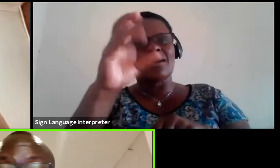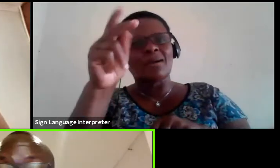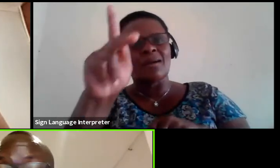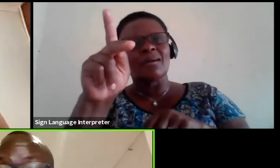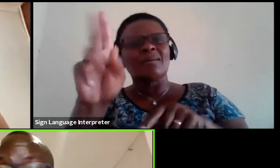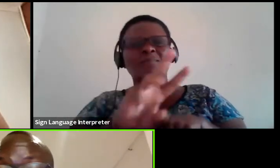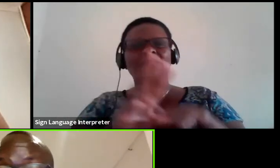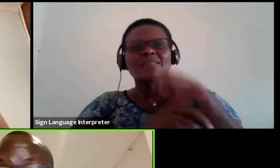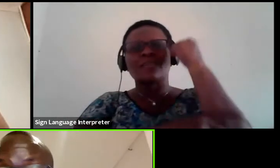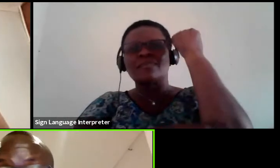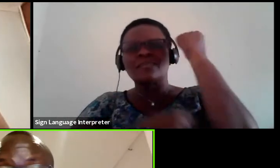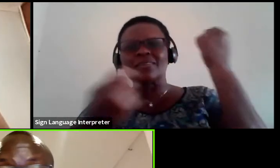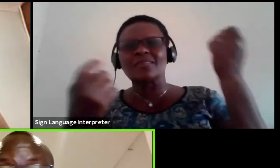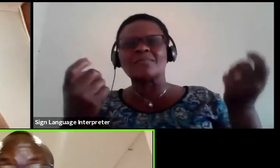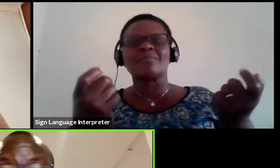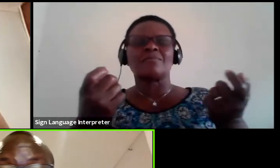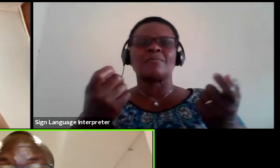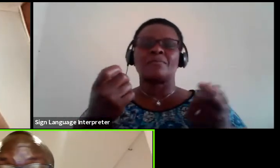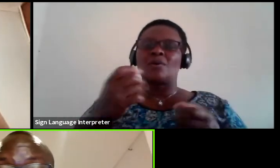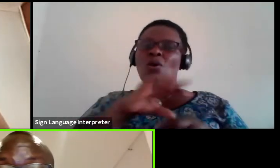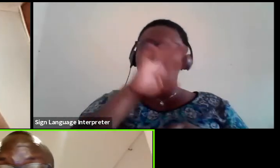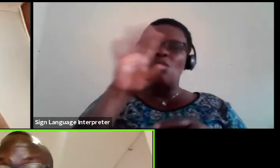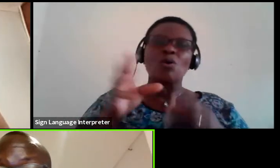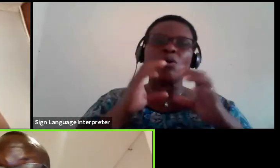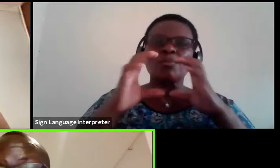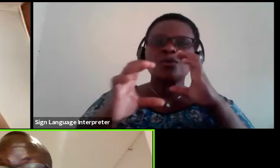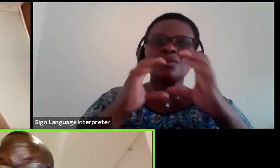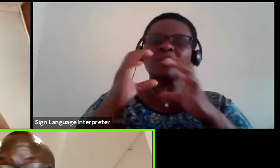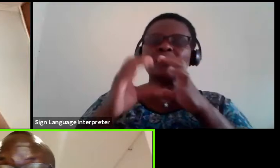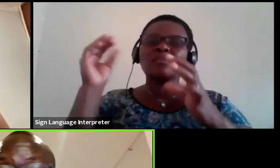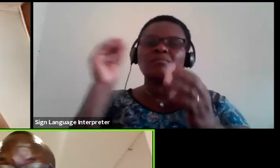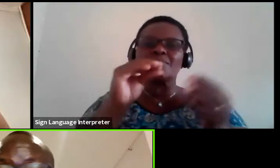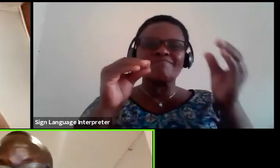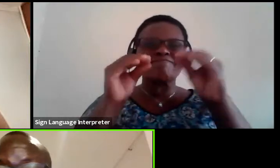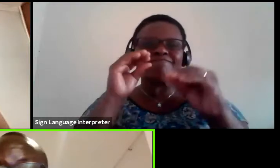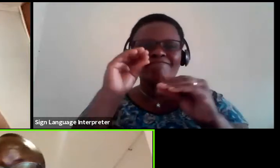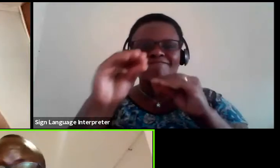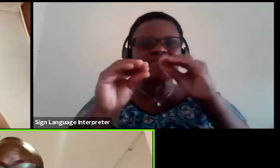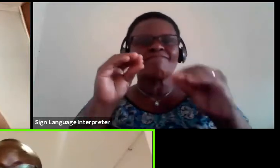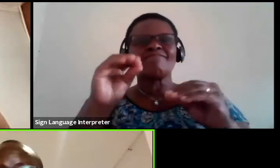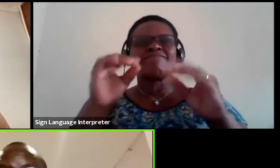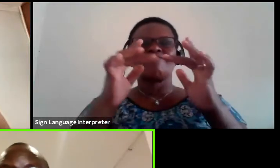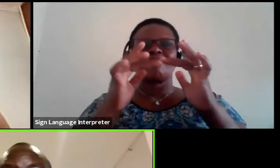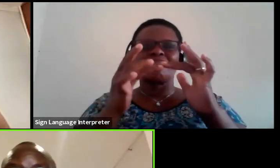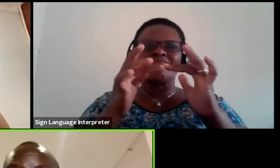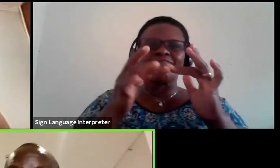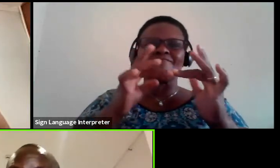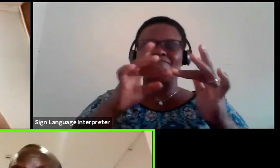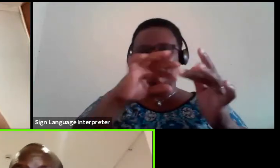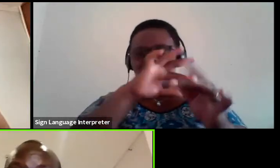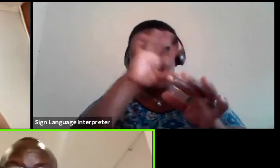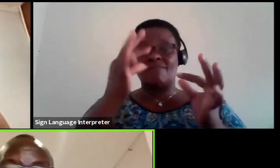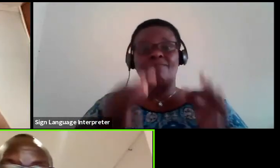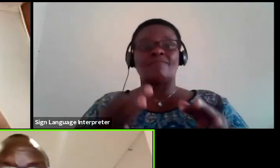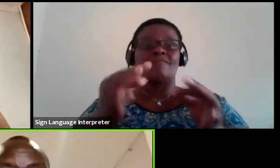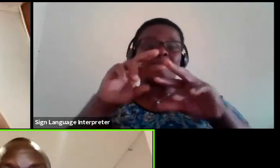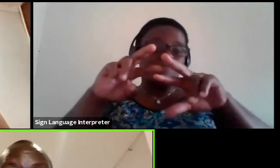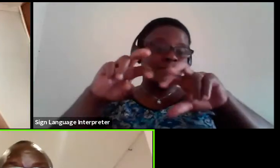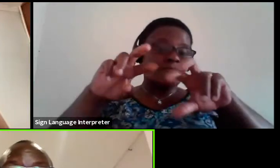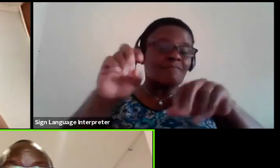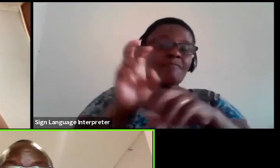messaging applications, including email and WhatsApp and those social media applications.